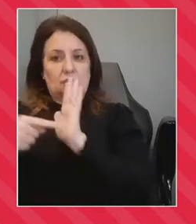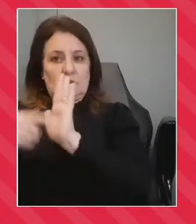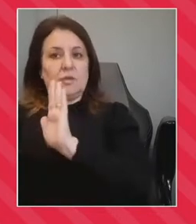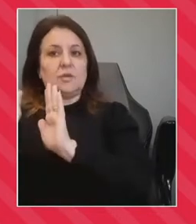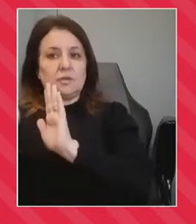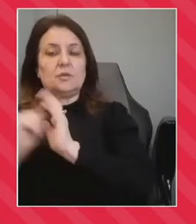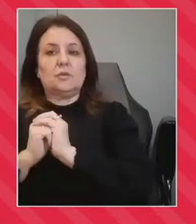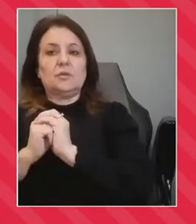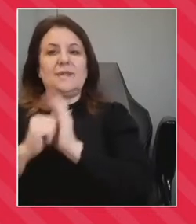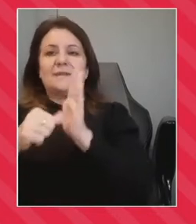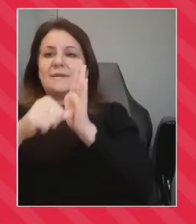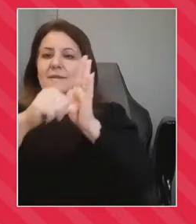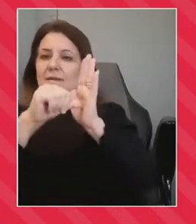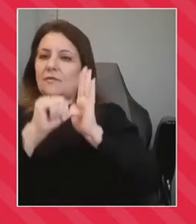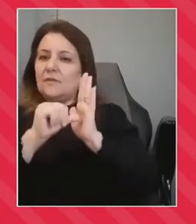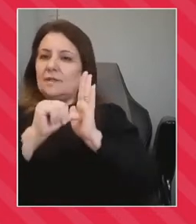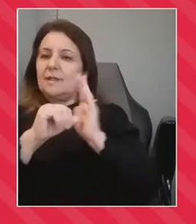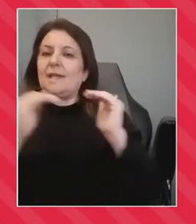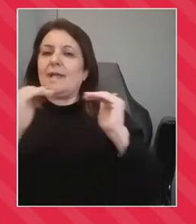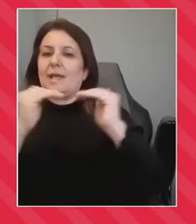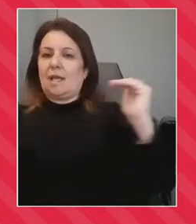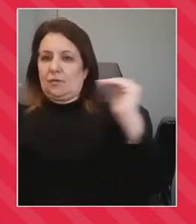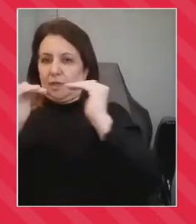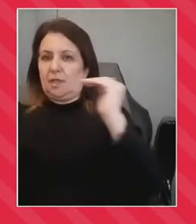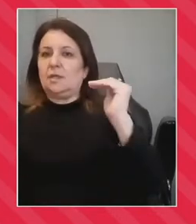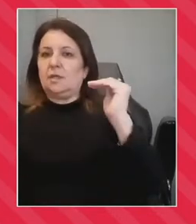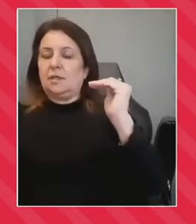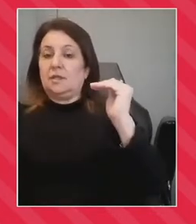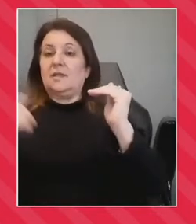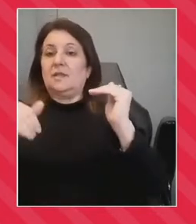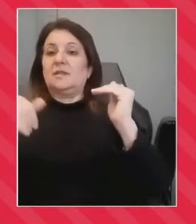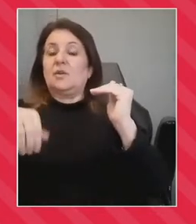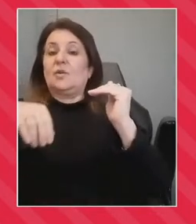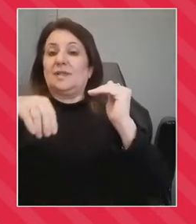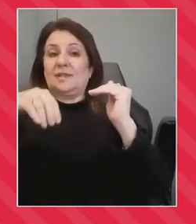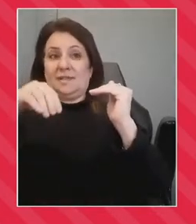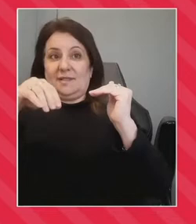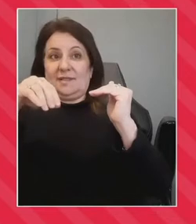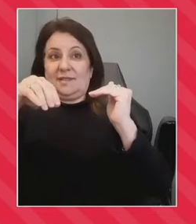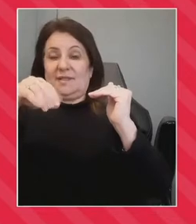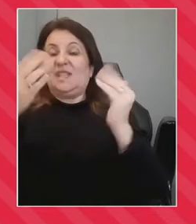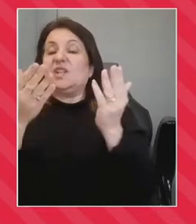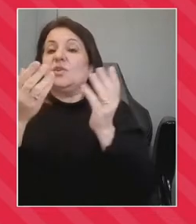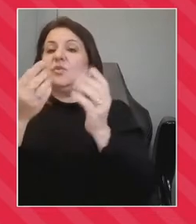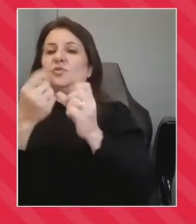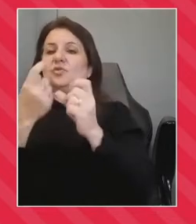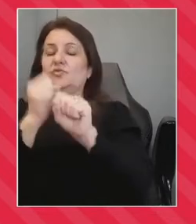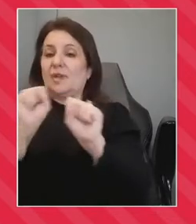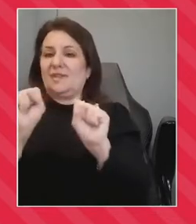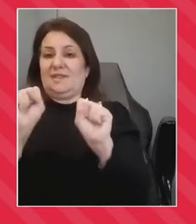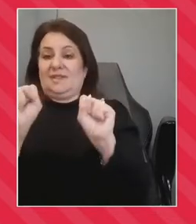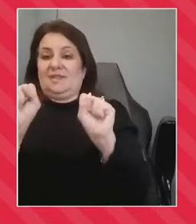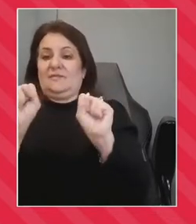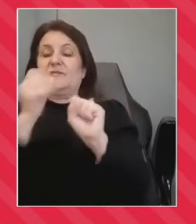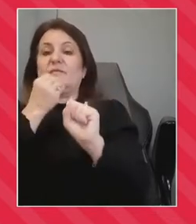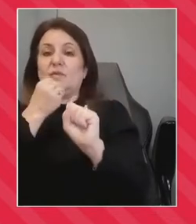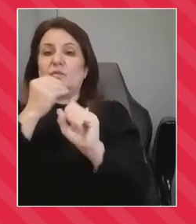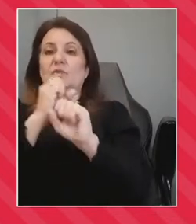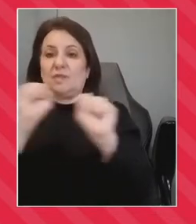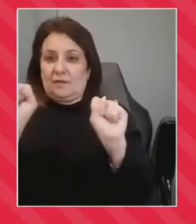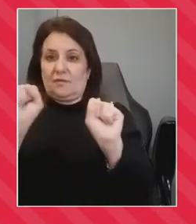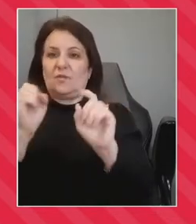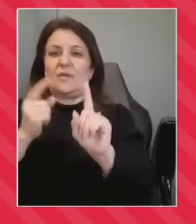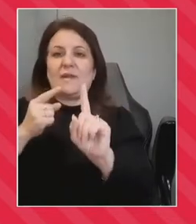emphasizes taking an equity lens. And so at USDA, we're really prioritizing nutrition security in four ways. We're aiming to provide